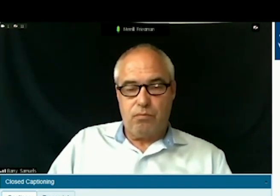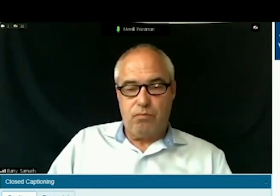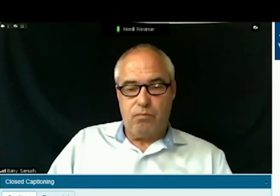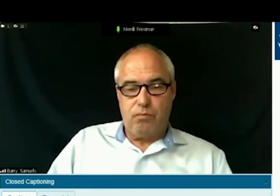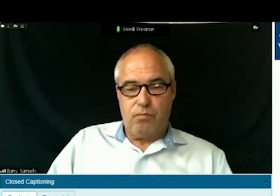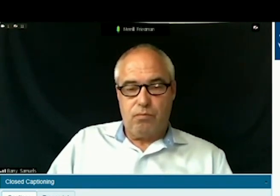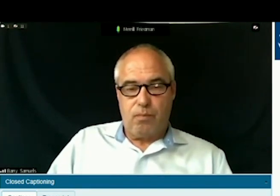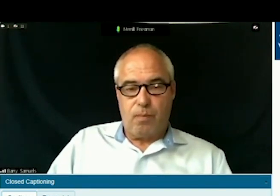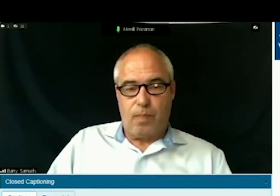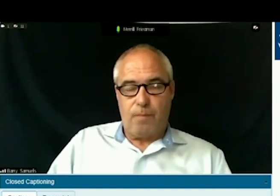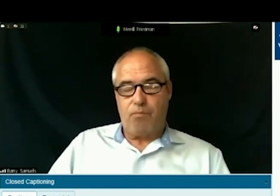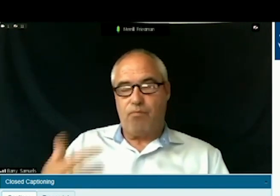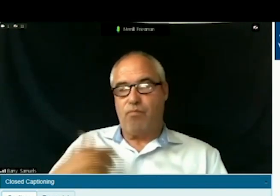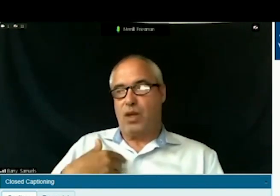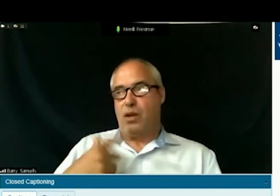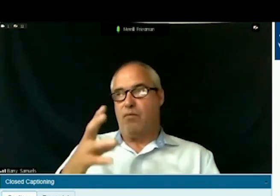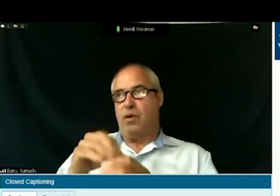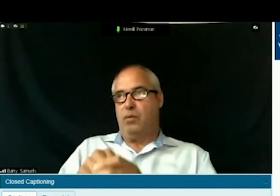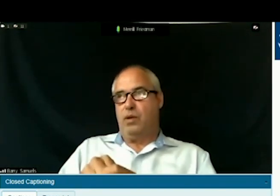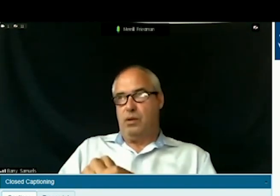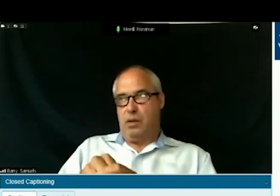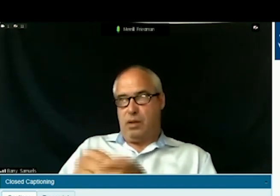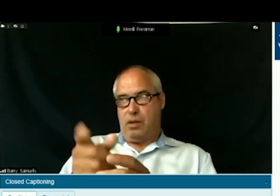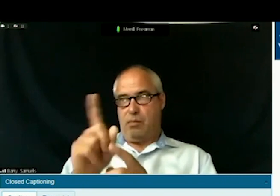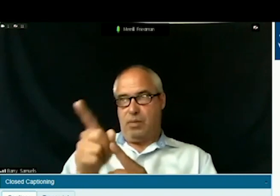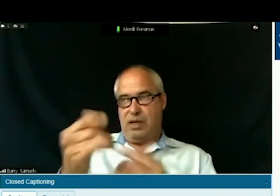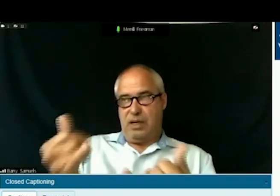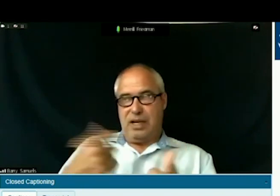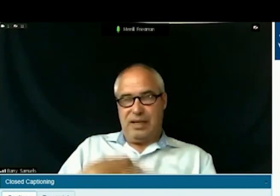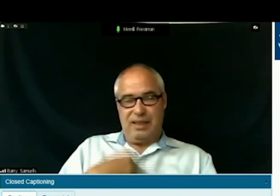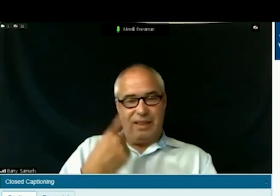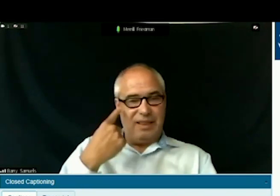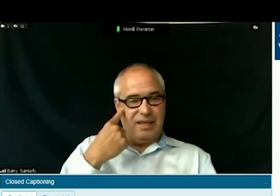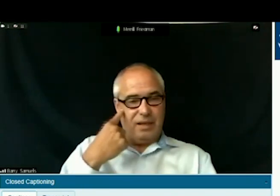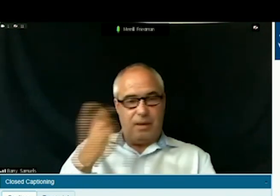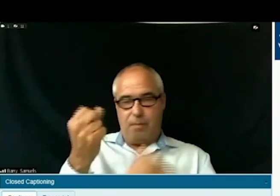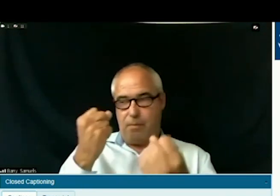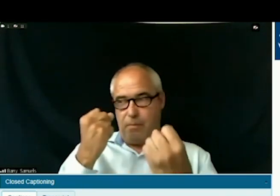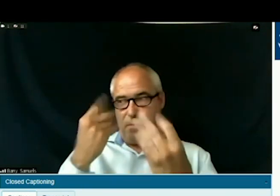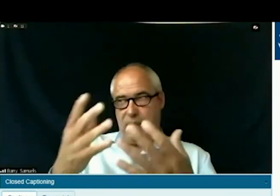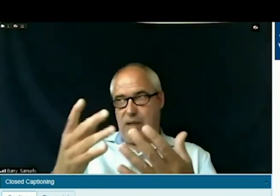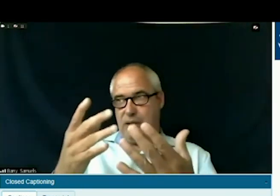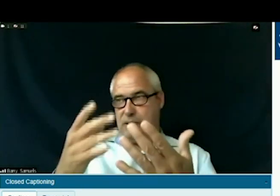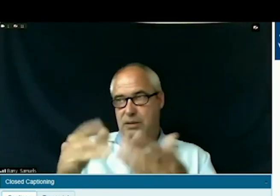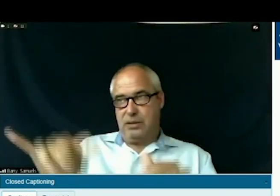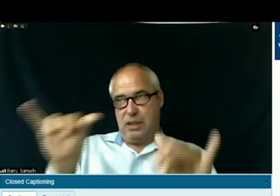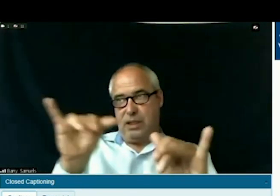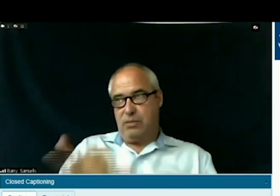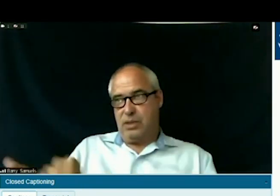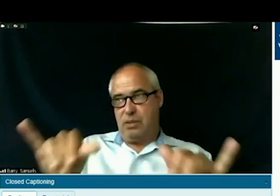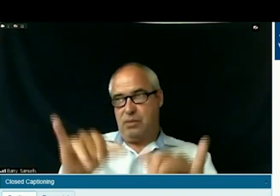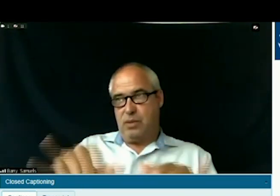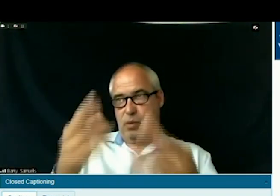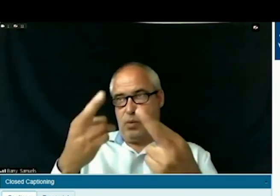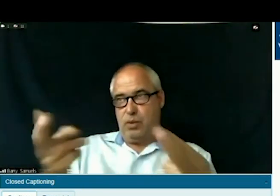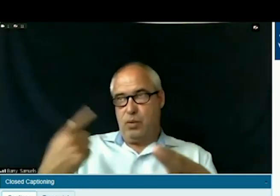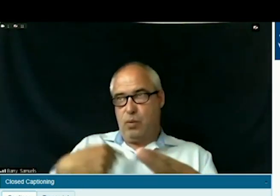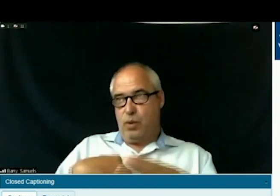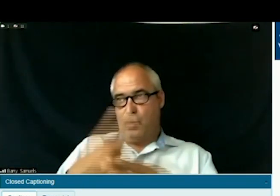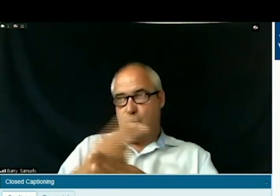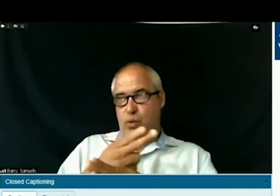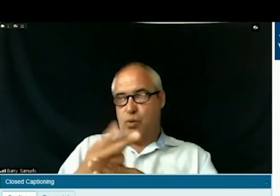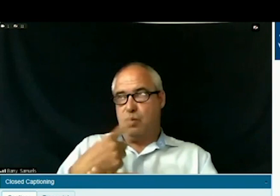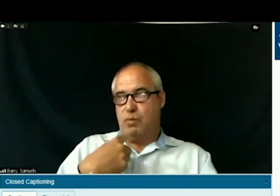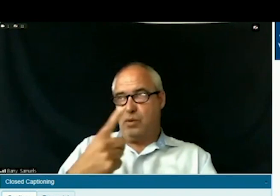Sure, I can jump in for a minute here. You know, I think it's many of the same resources that we use